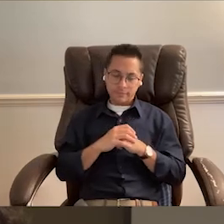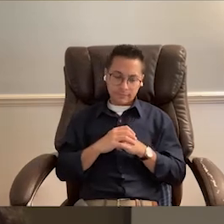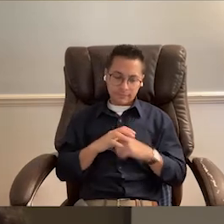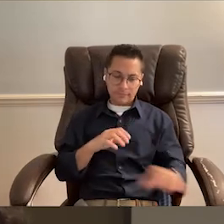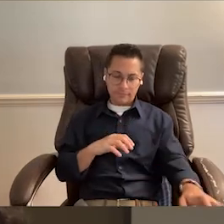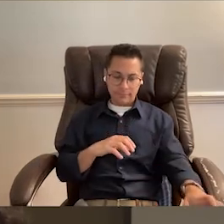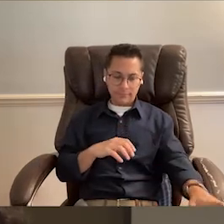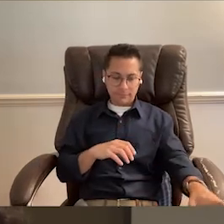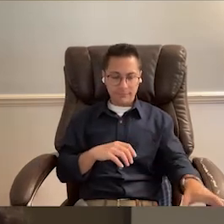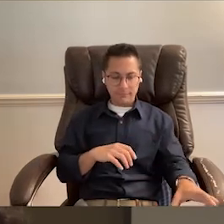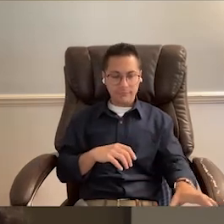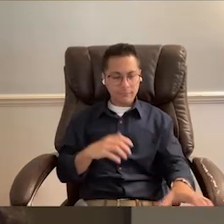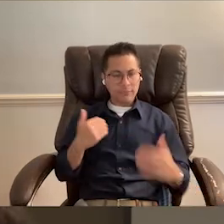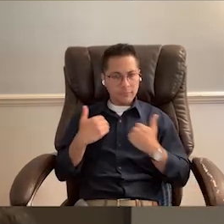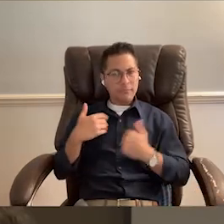So,